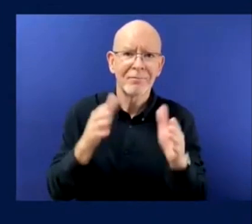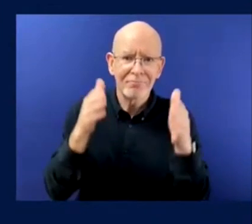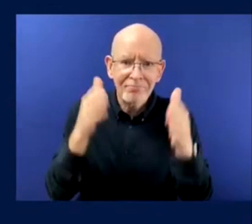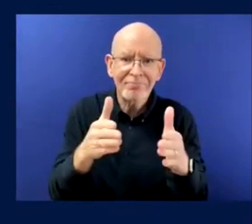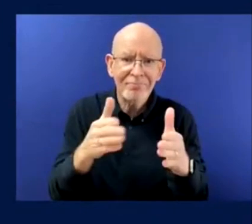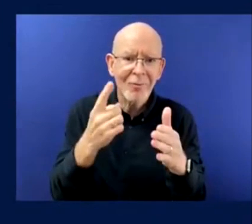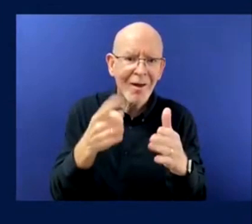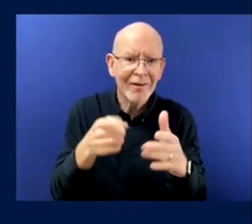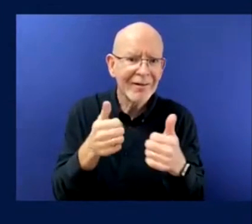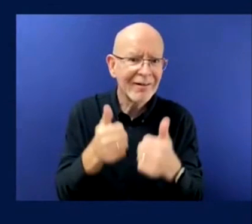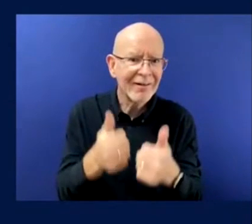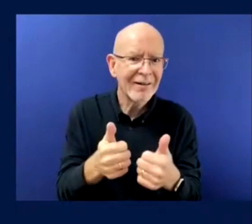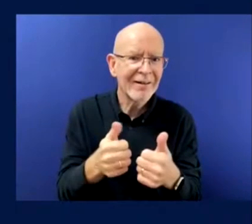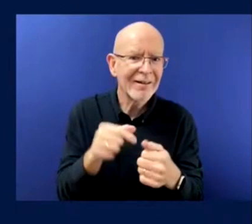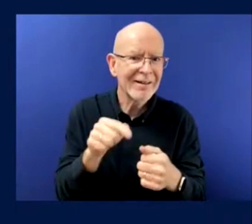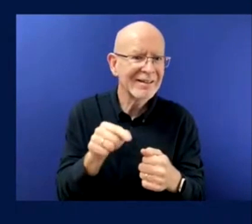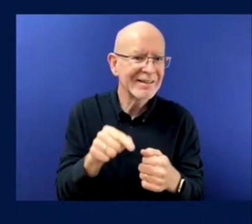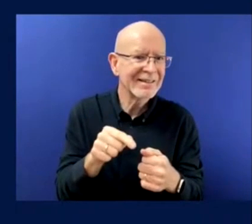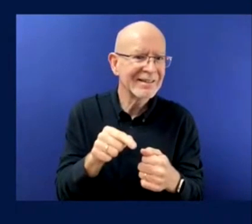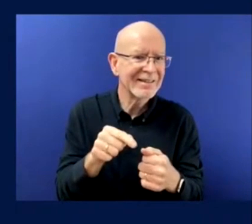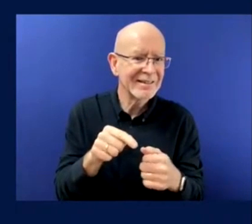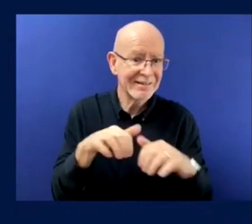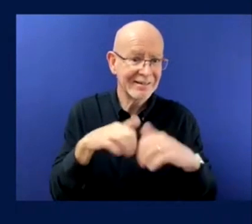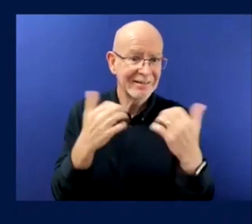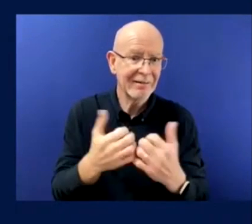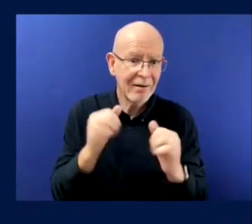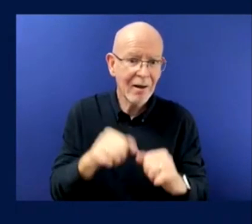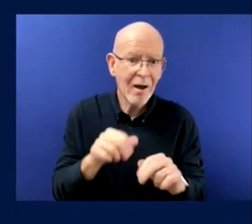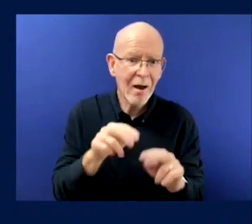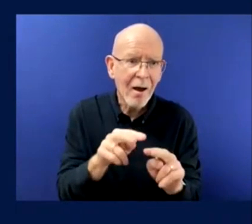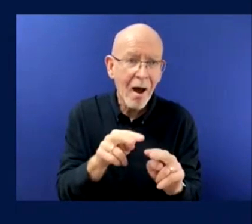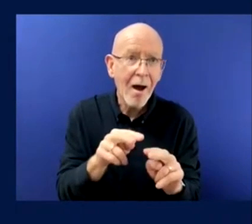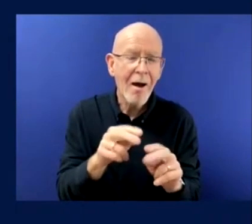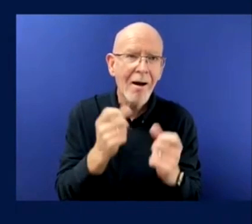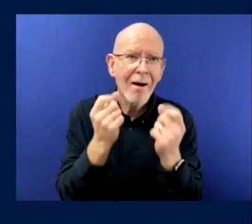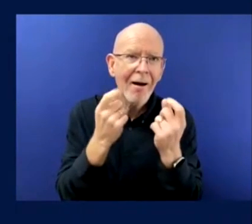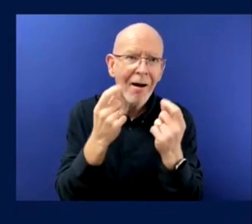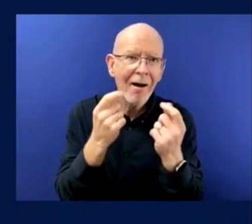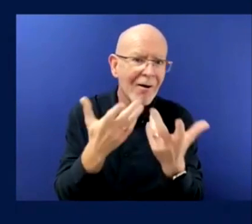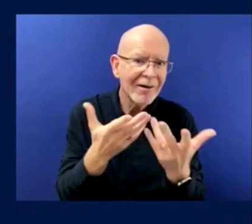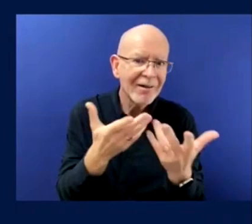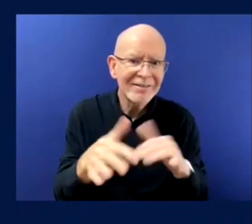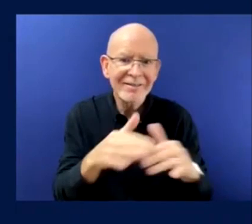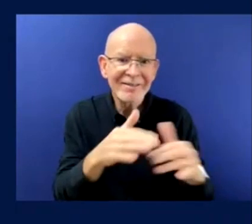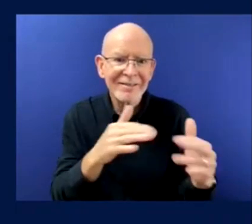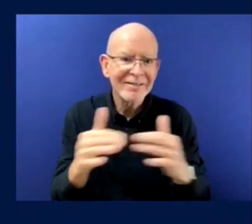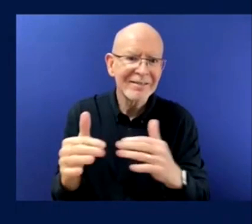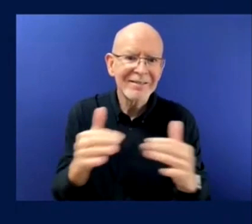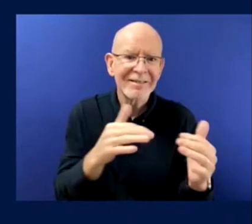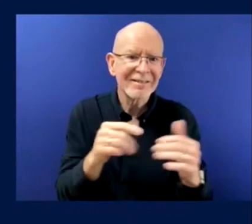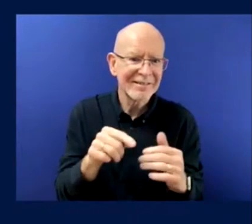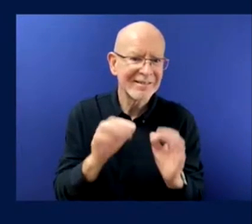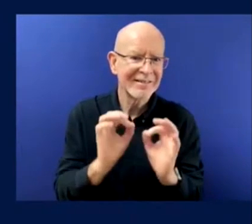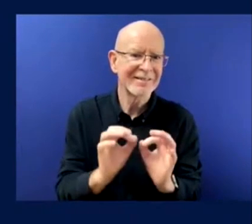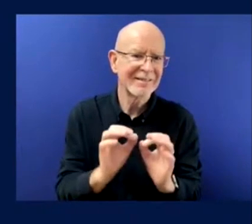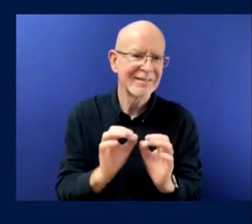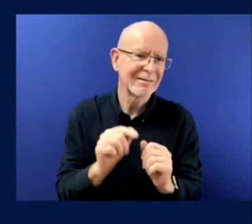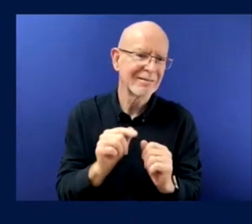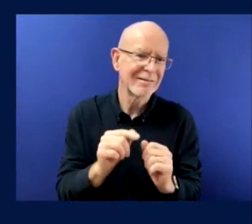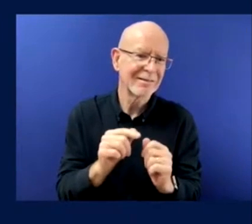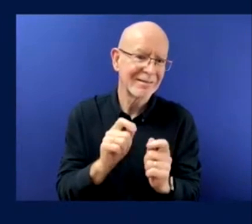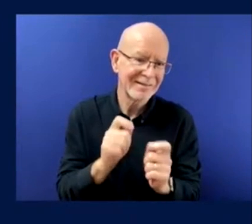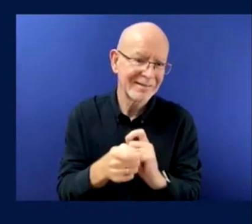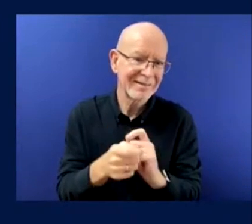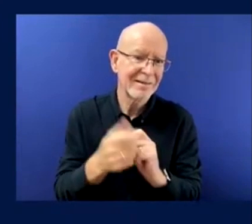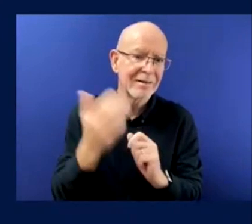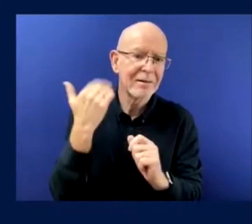game in the controlled and managed sensory environment. And then sort of to the side of this, they've got a separate kind of room that's attached, and